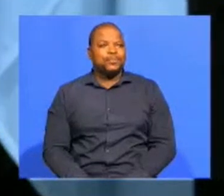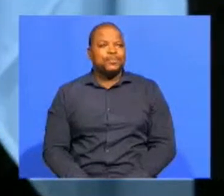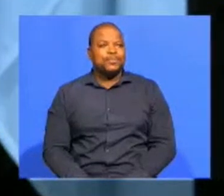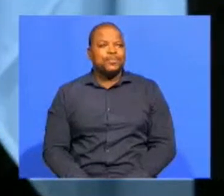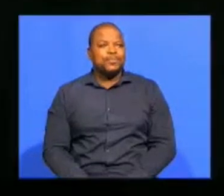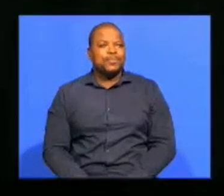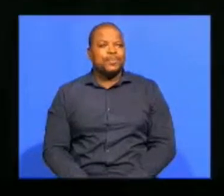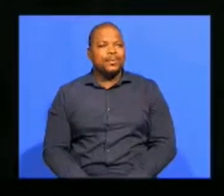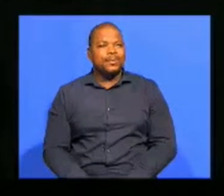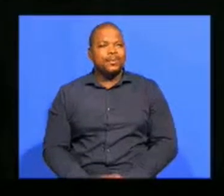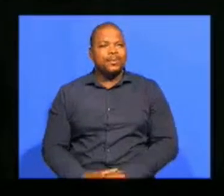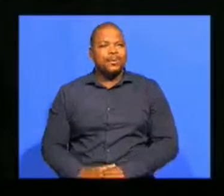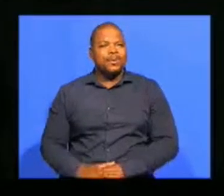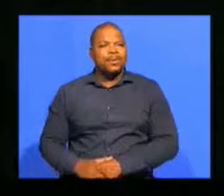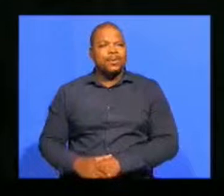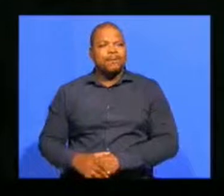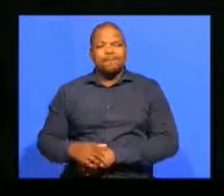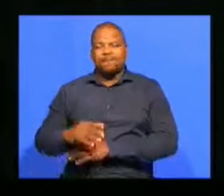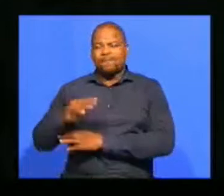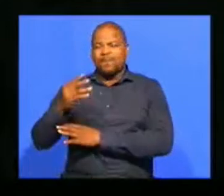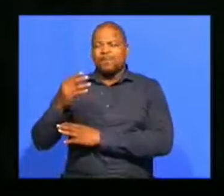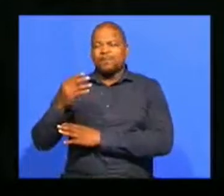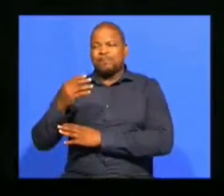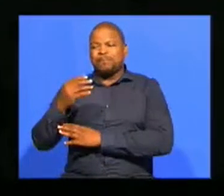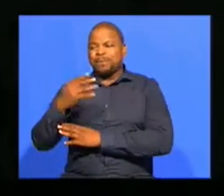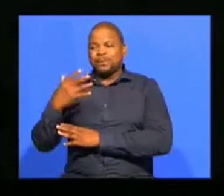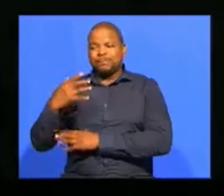We have the fourth prettiest lady